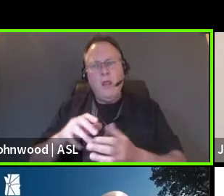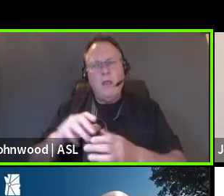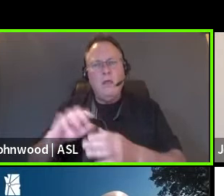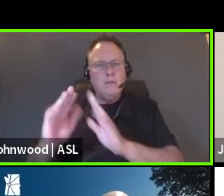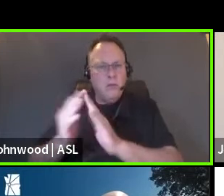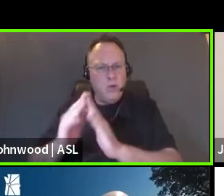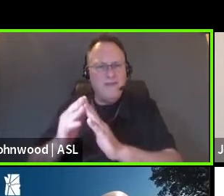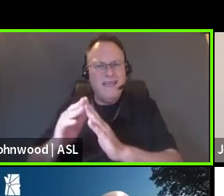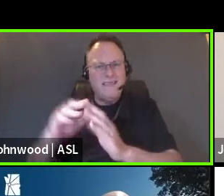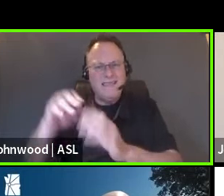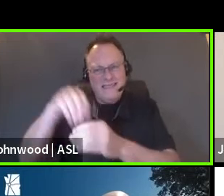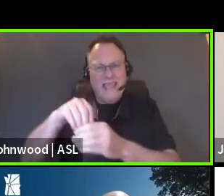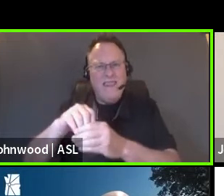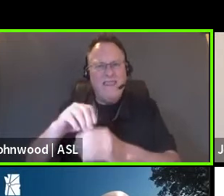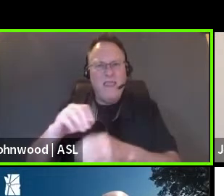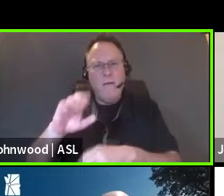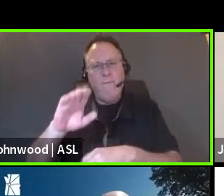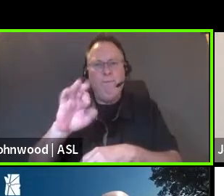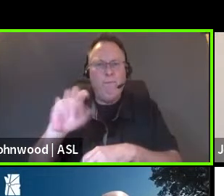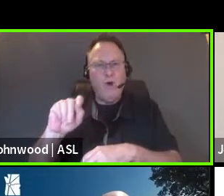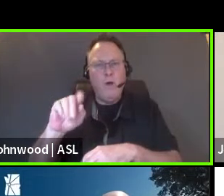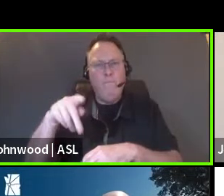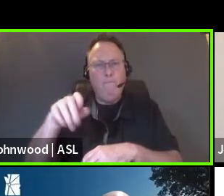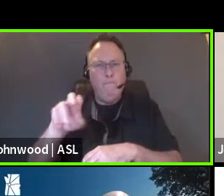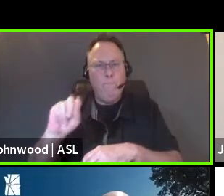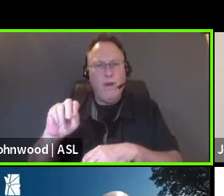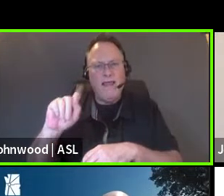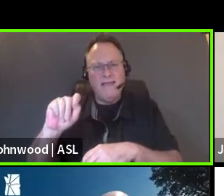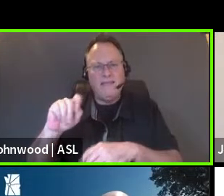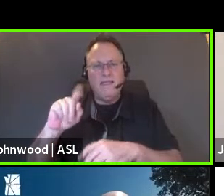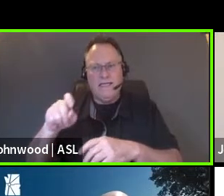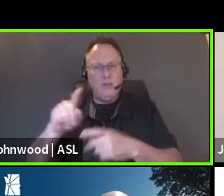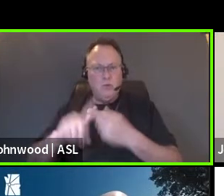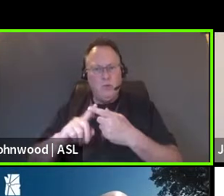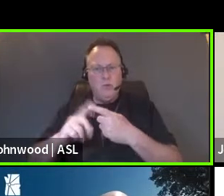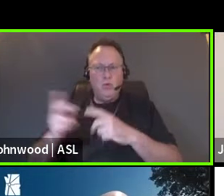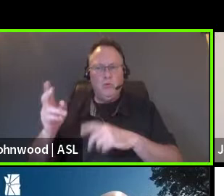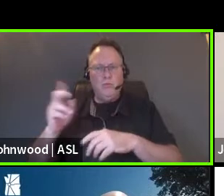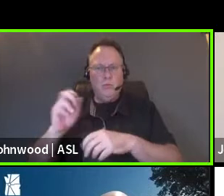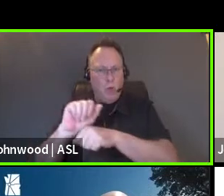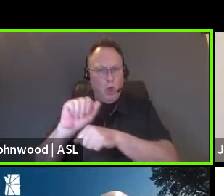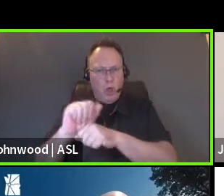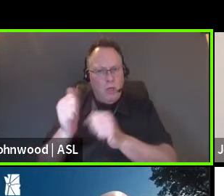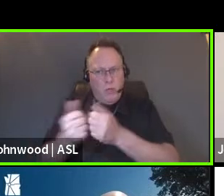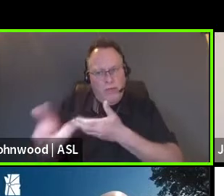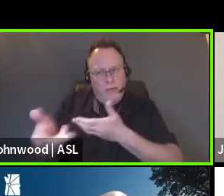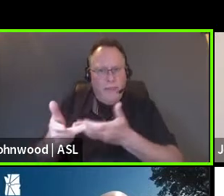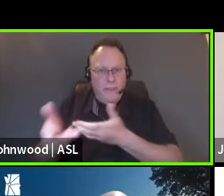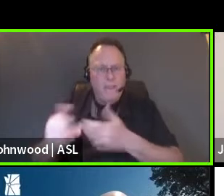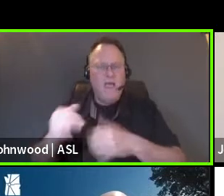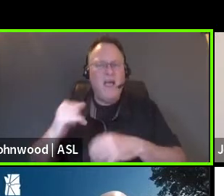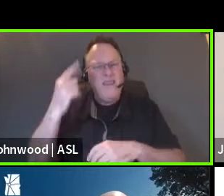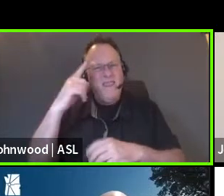footprint that you need to account for or to work with? I'm thinking